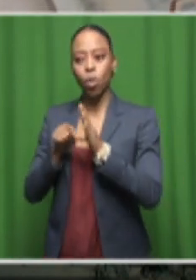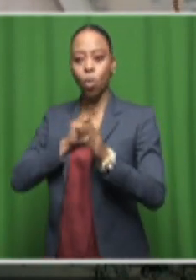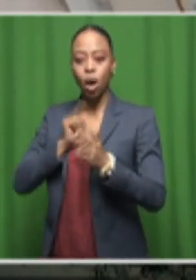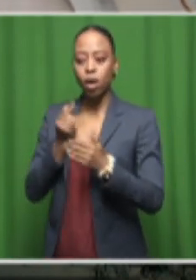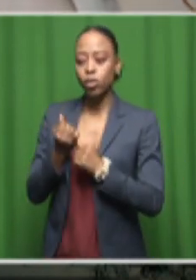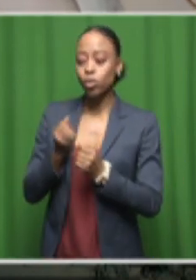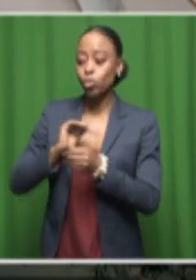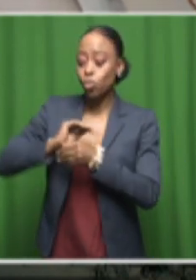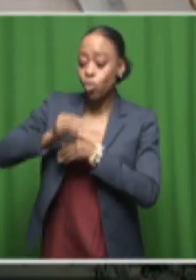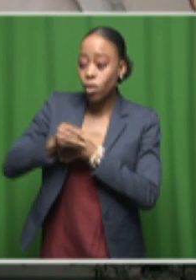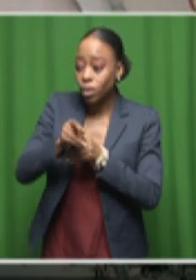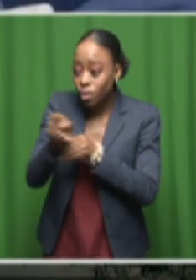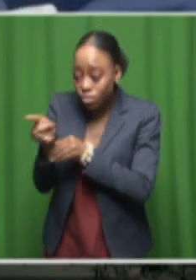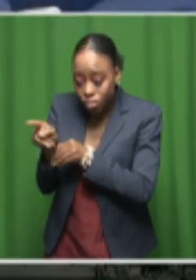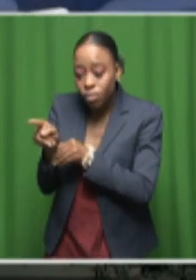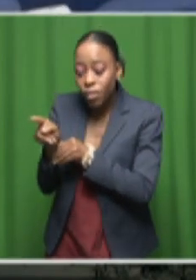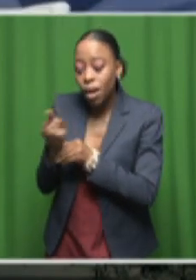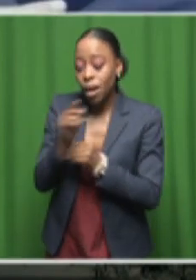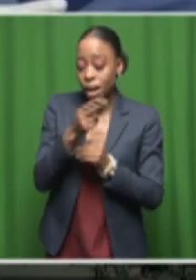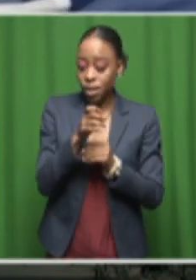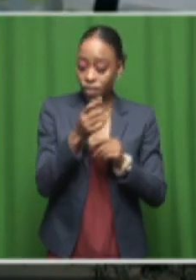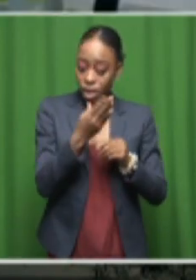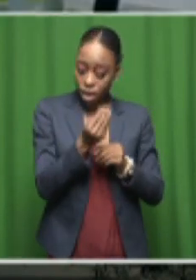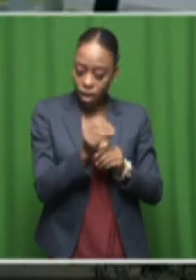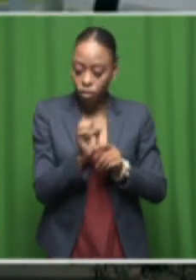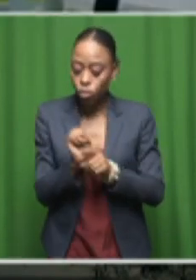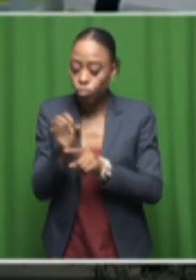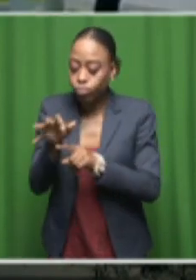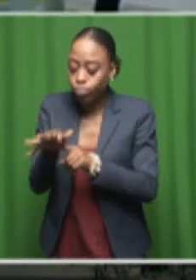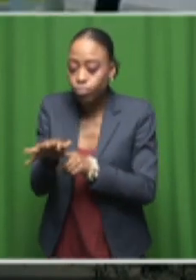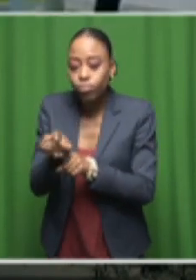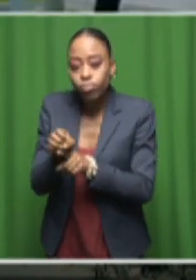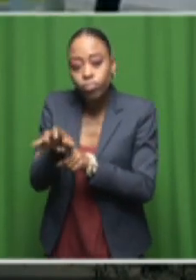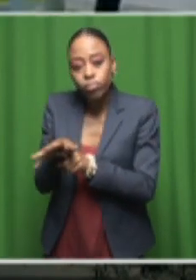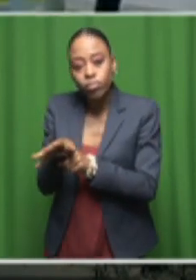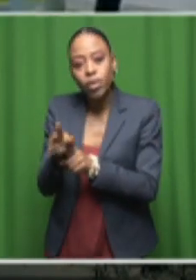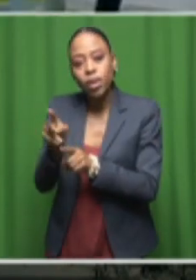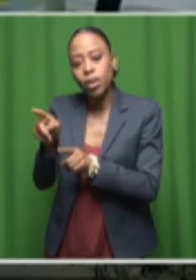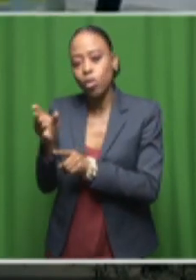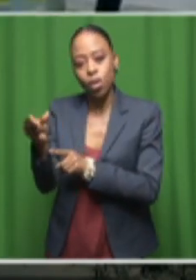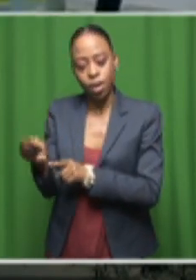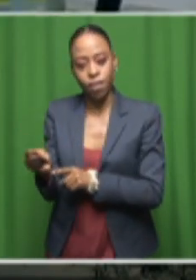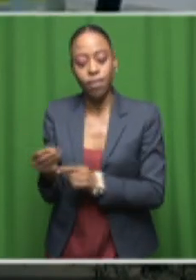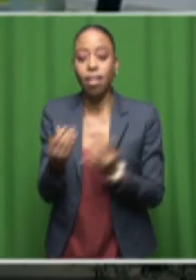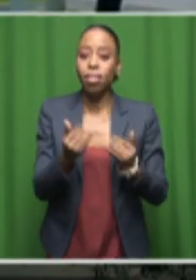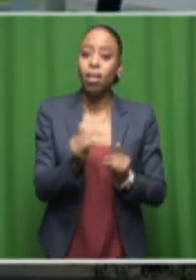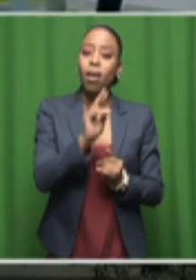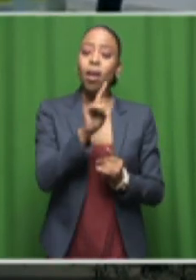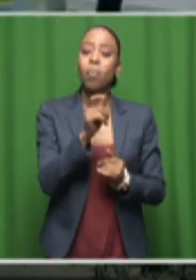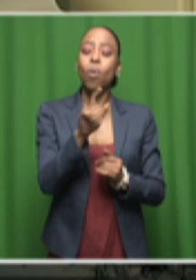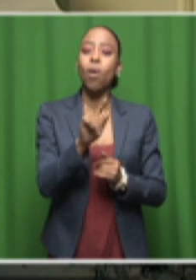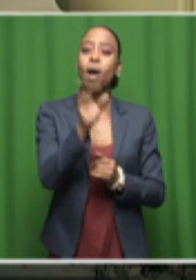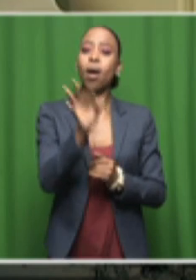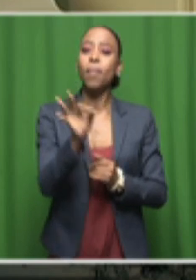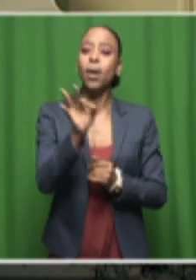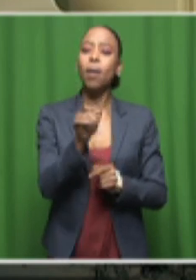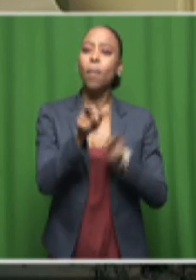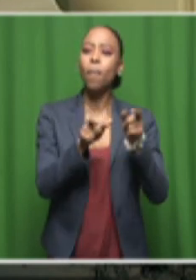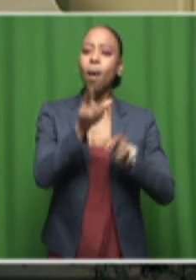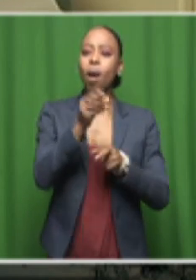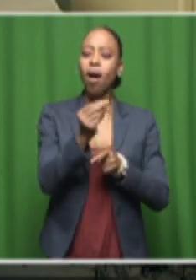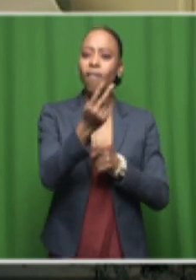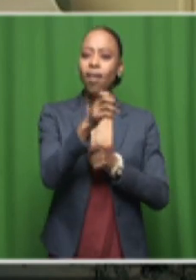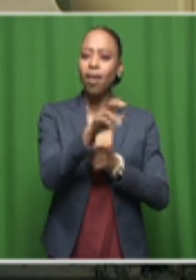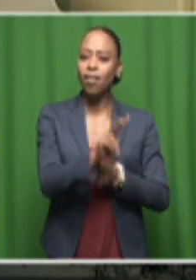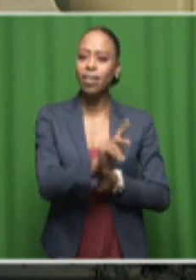HIV infected. So we're seeing about 81% of people living with HIV at a population level